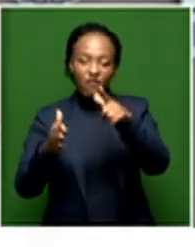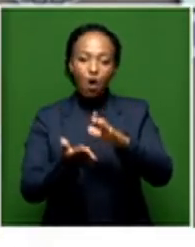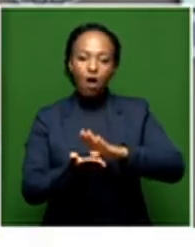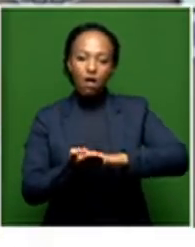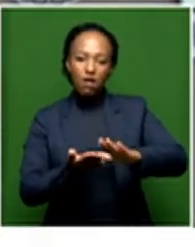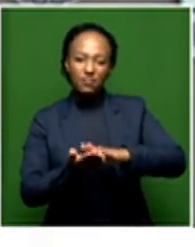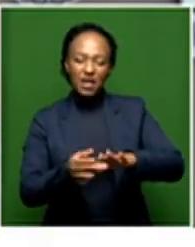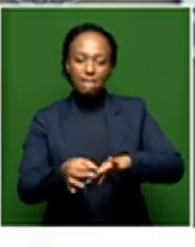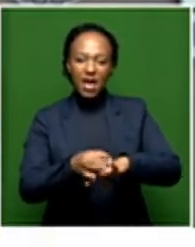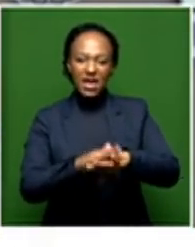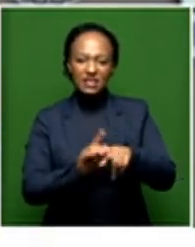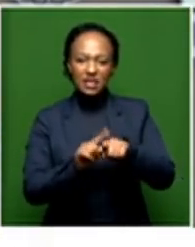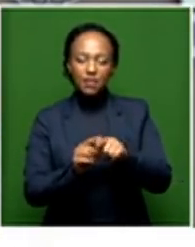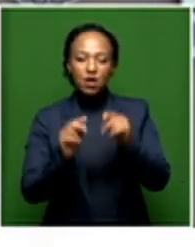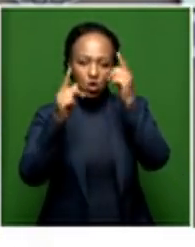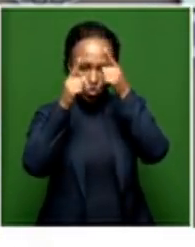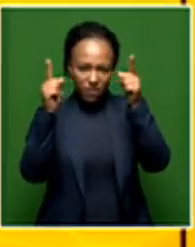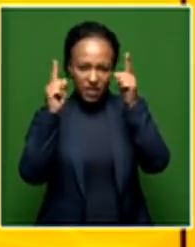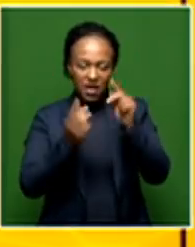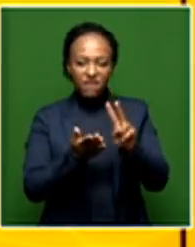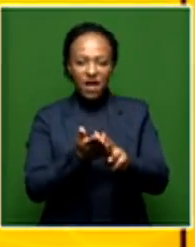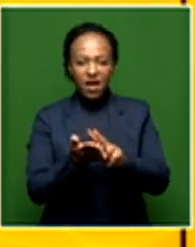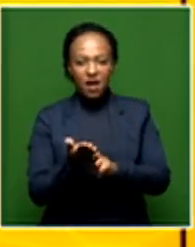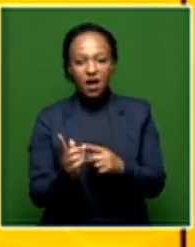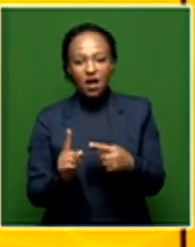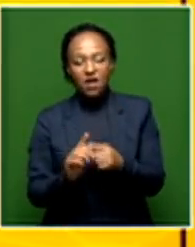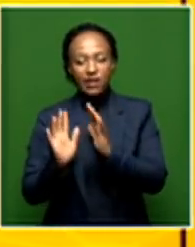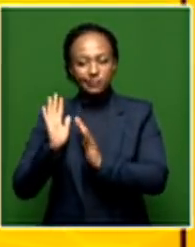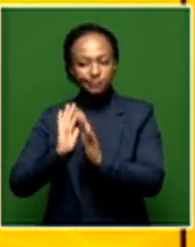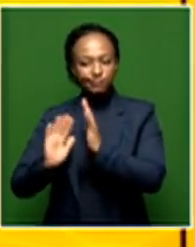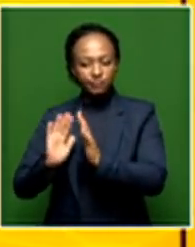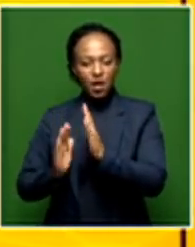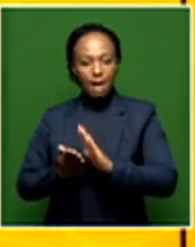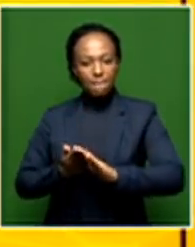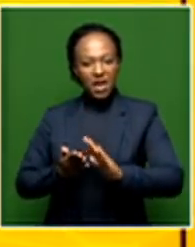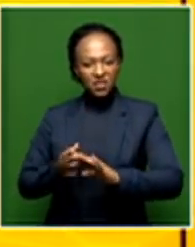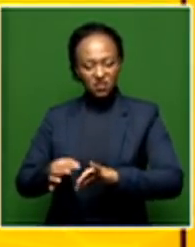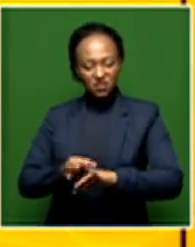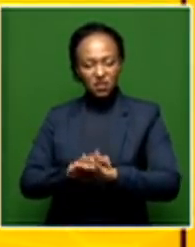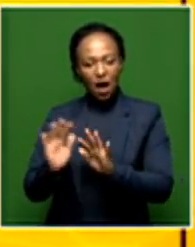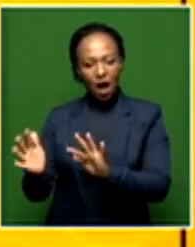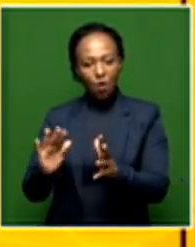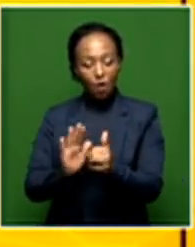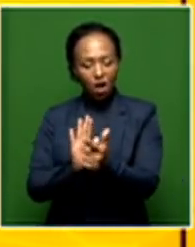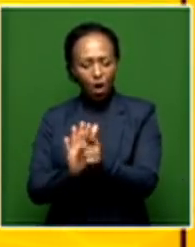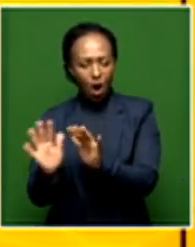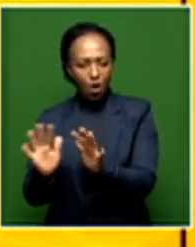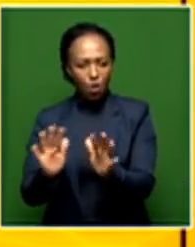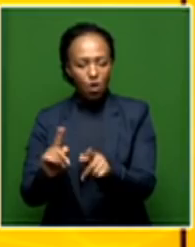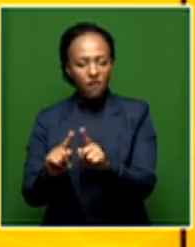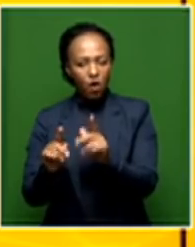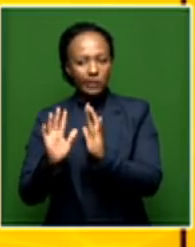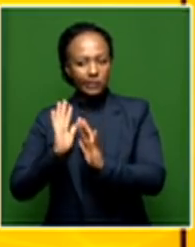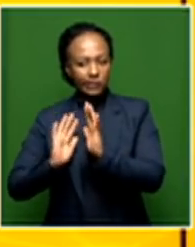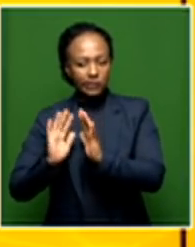the University of Venda. Zama Mopai speaking to us about customary marriages and unpacking the law as it stands around